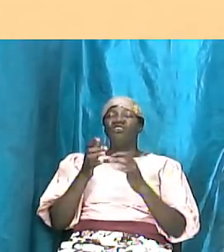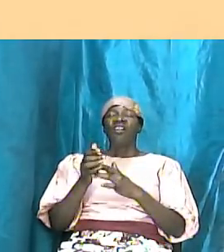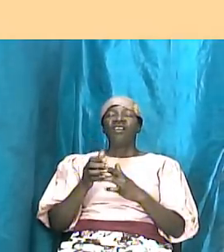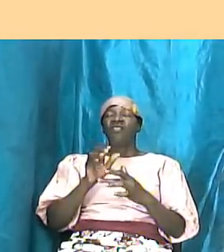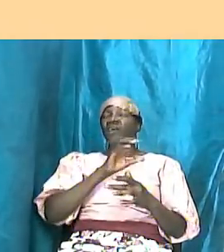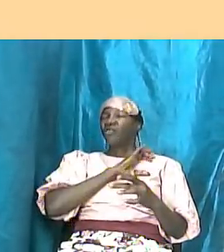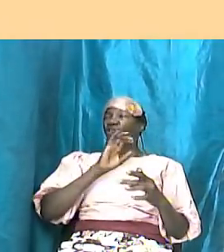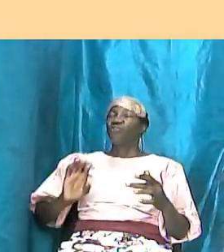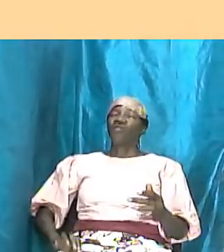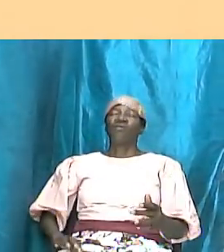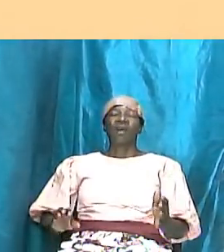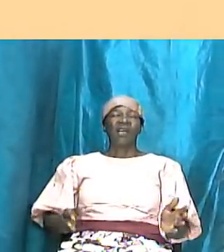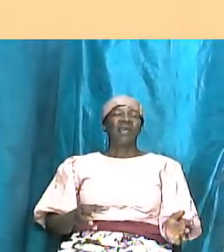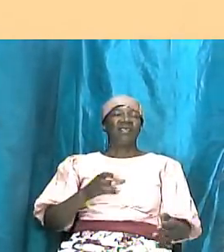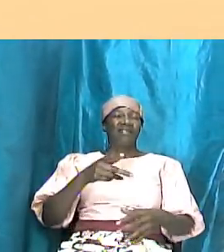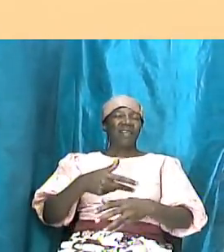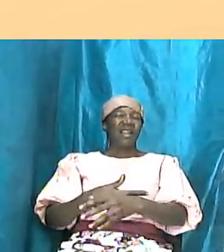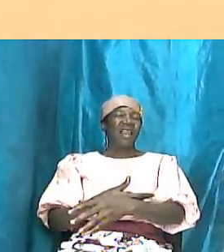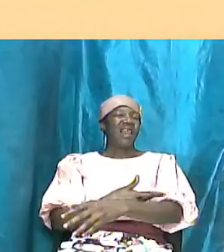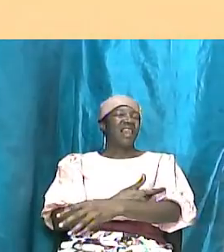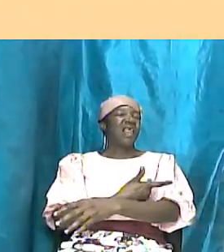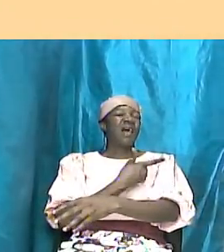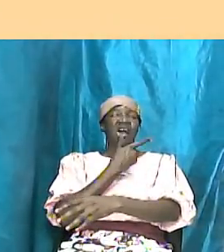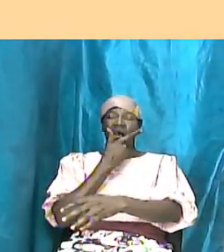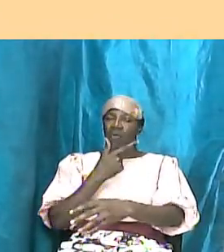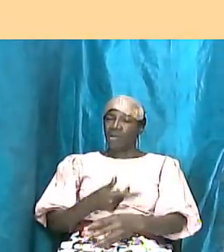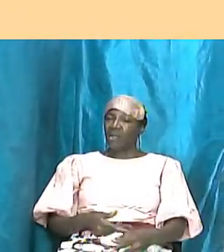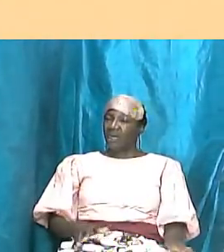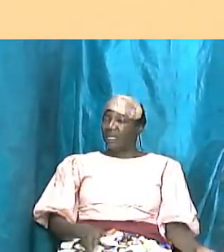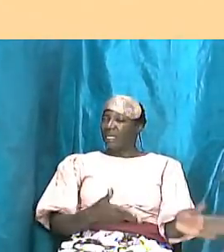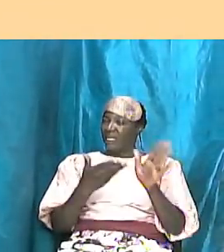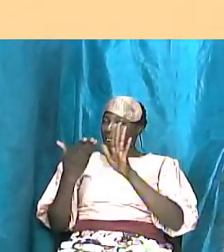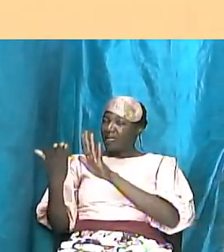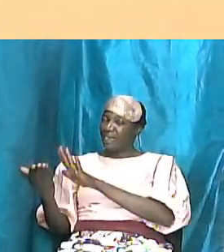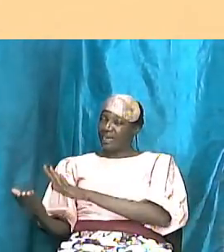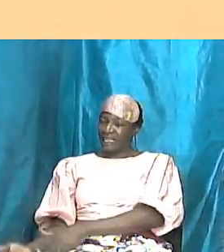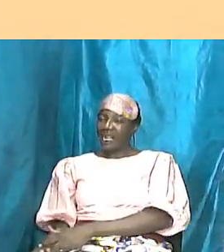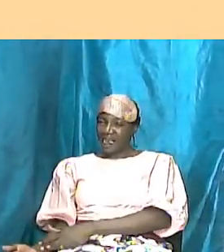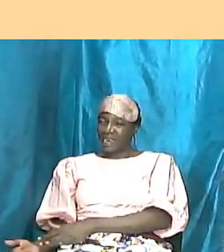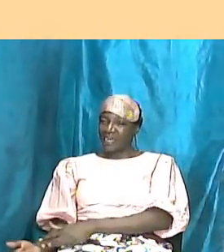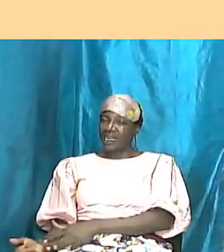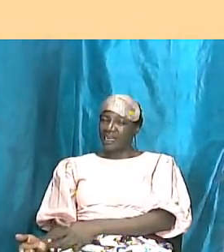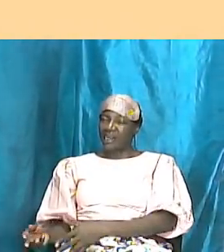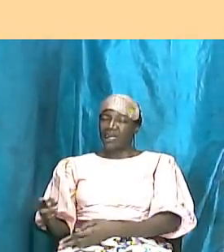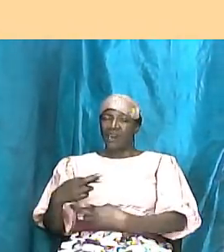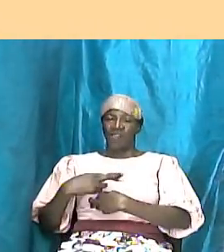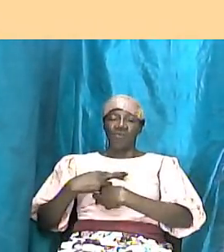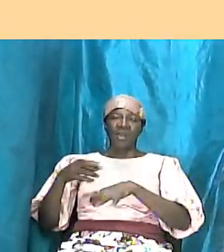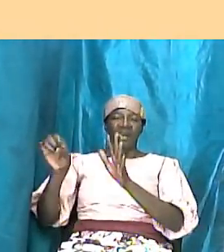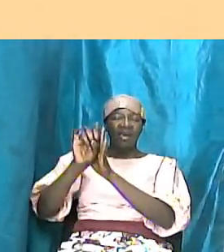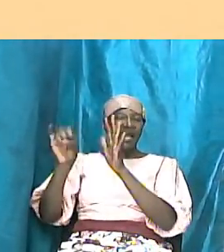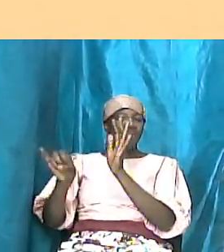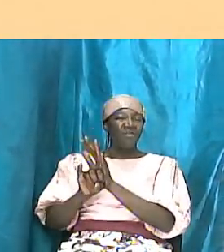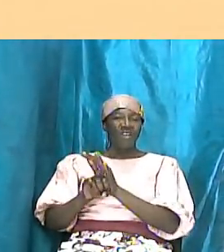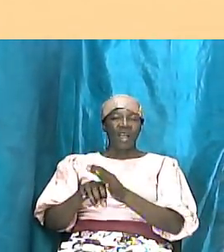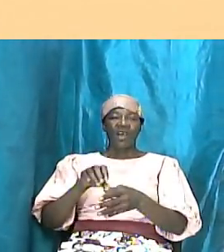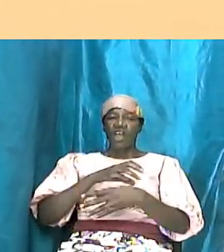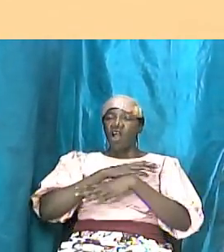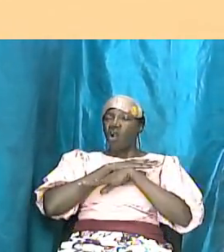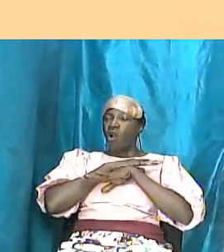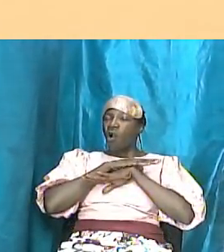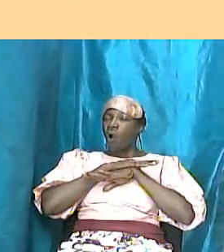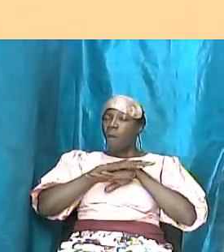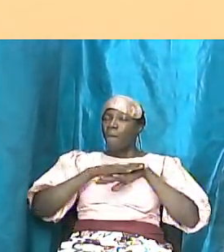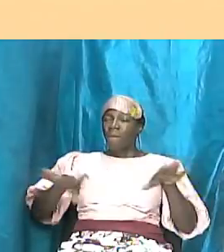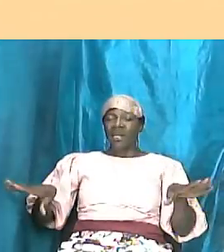lamb was killed. The sacrifice was made. Redemption is complete. The process is now going to be